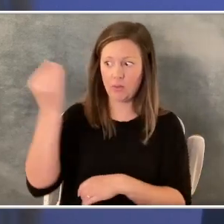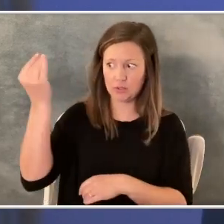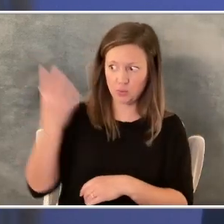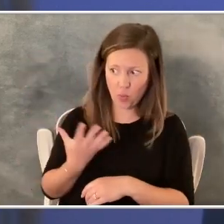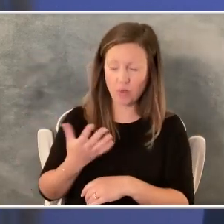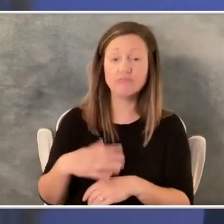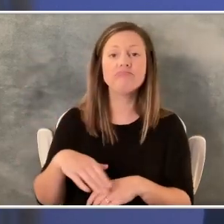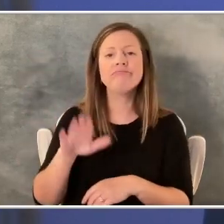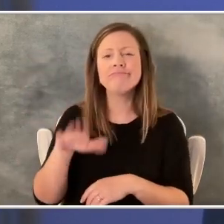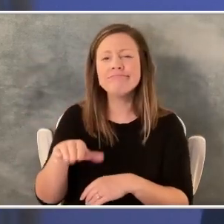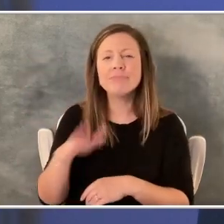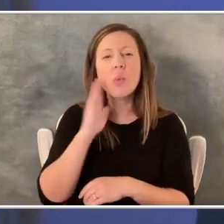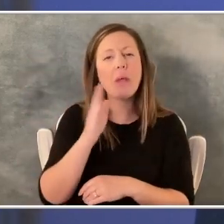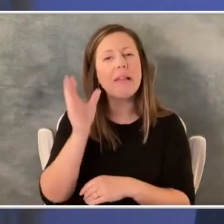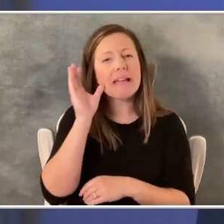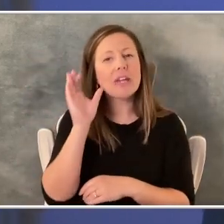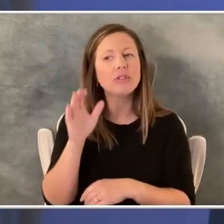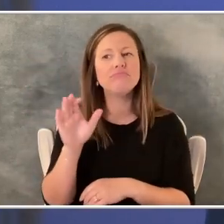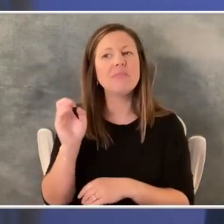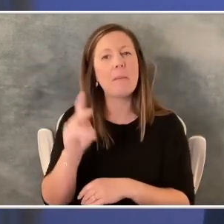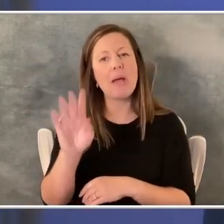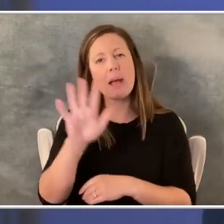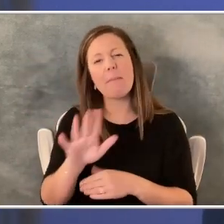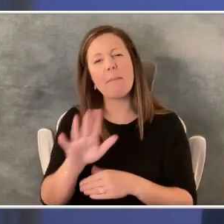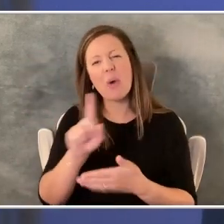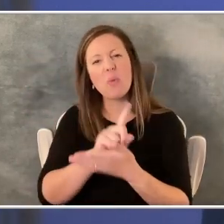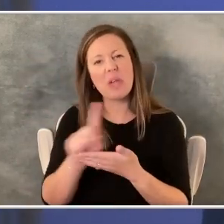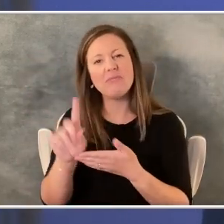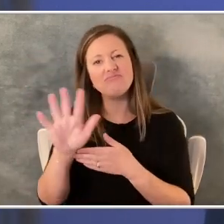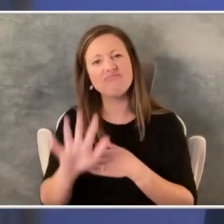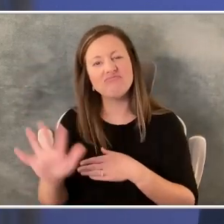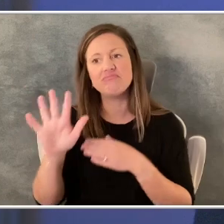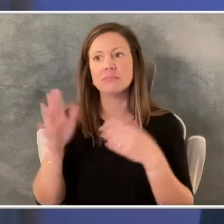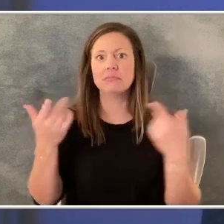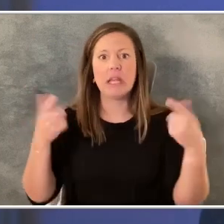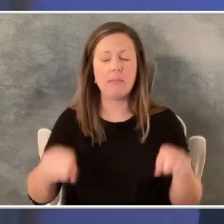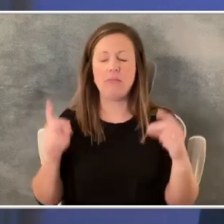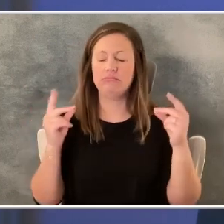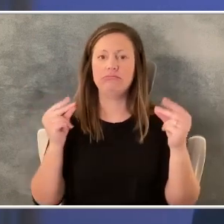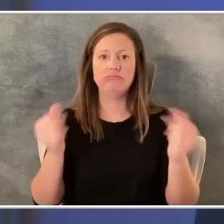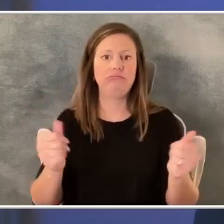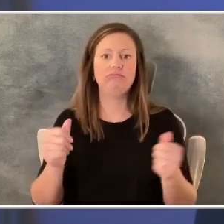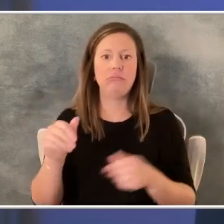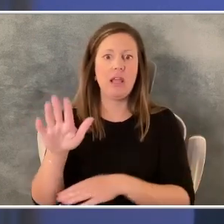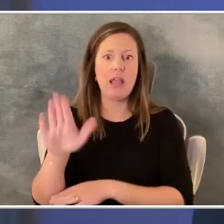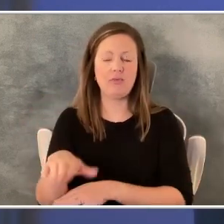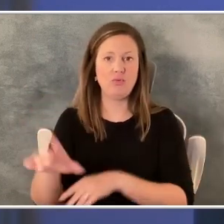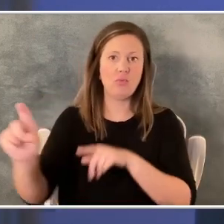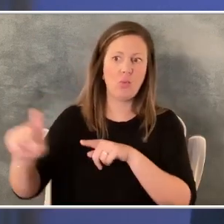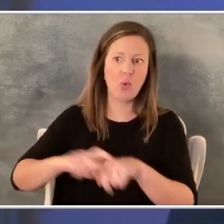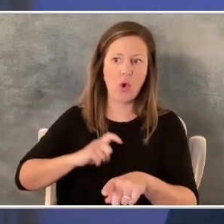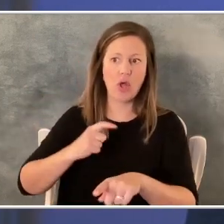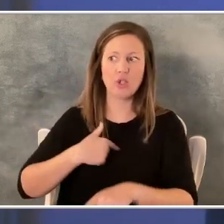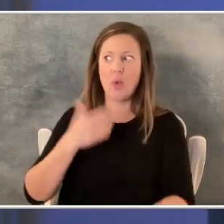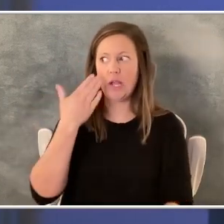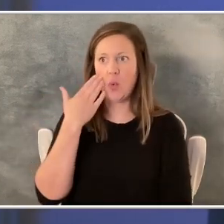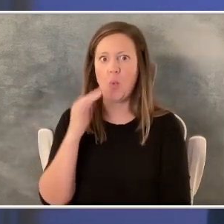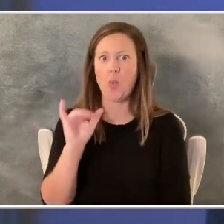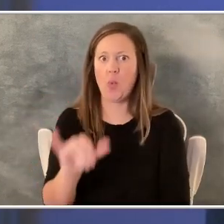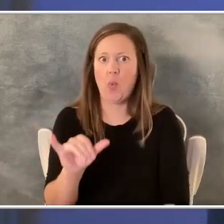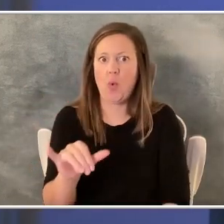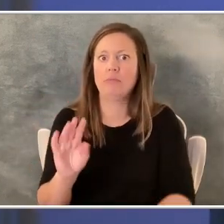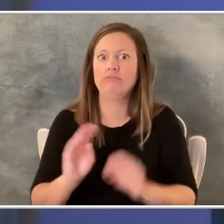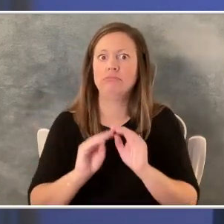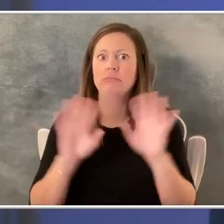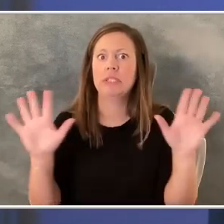so. I had a phone call that afternoon. So that was a pretty clear sign that there